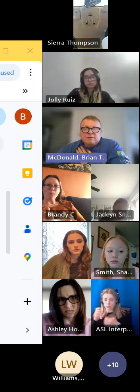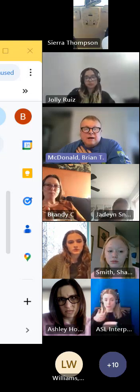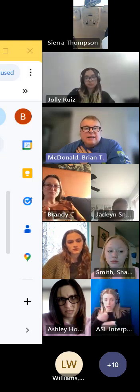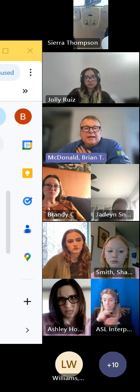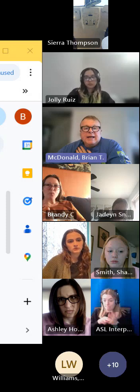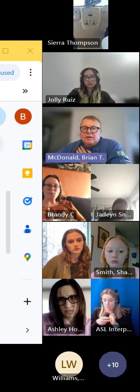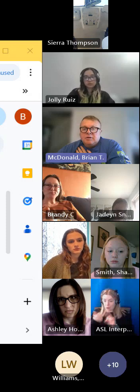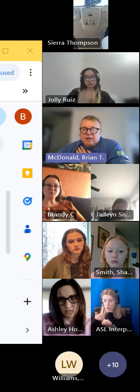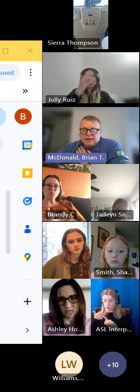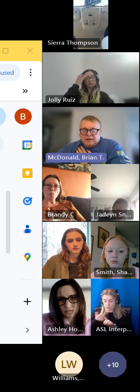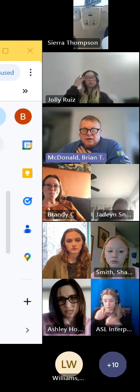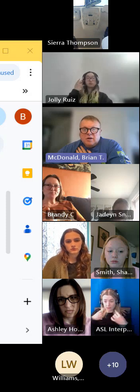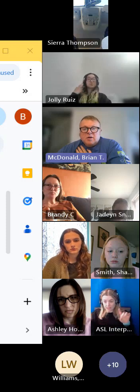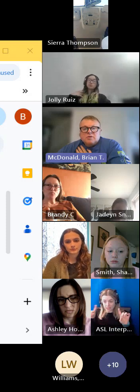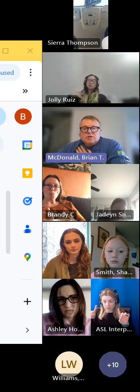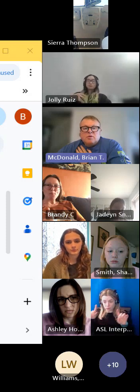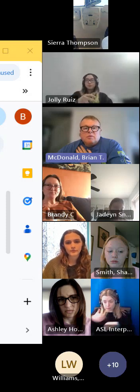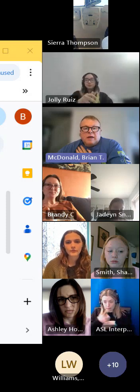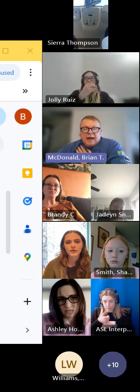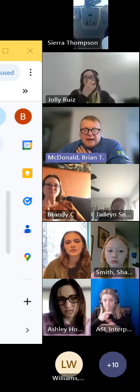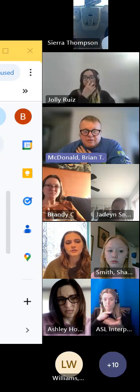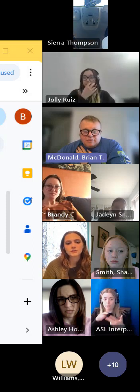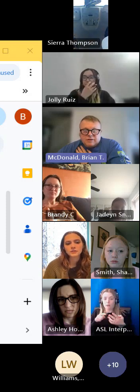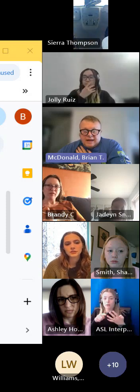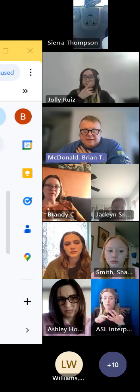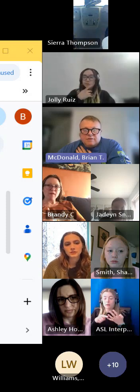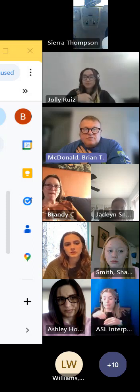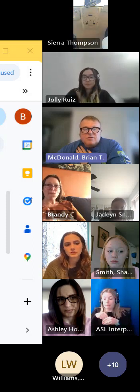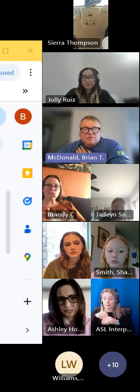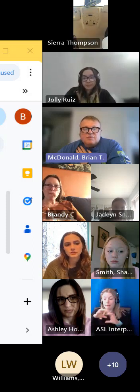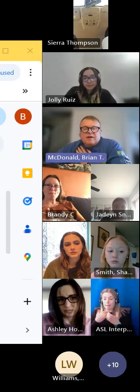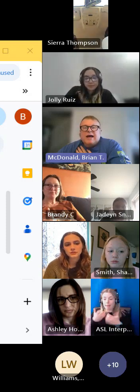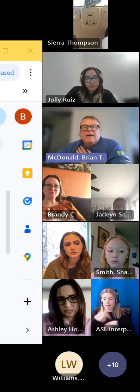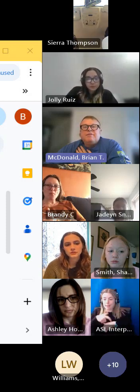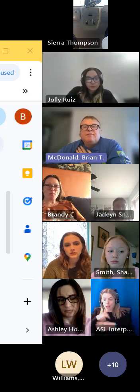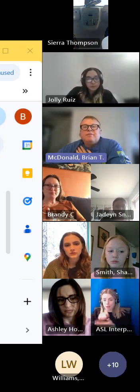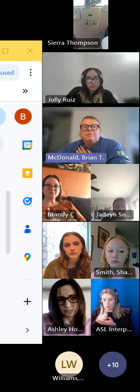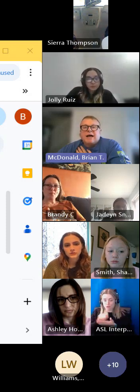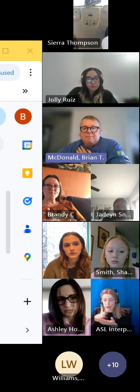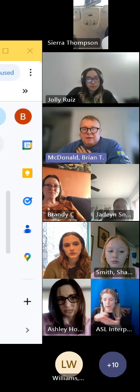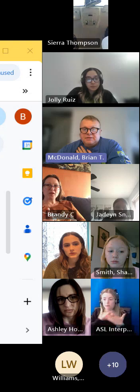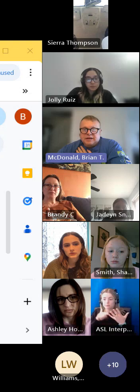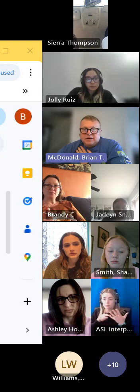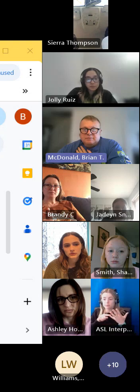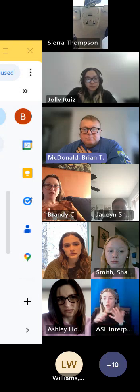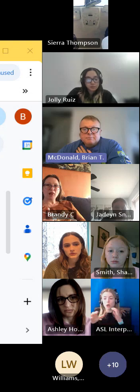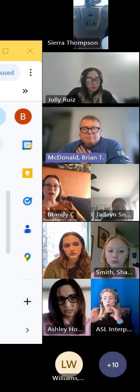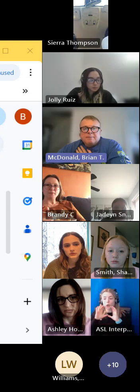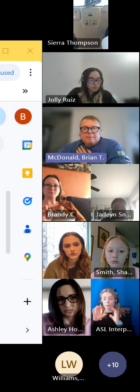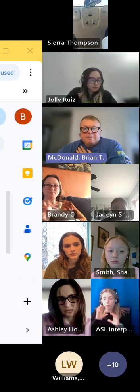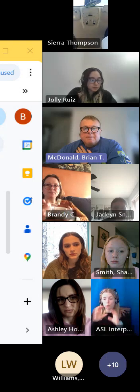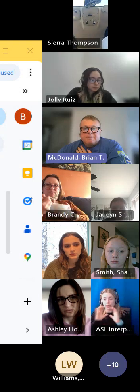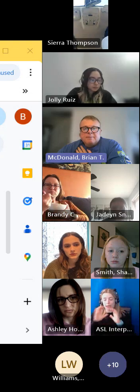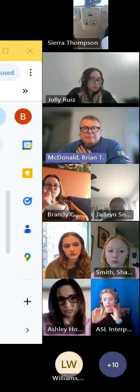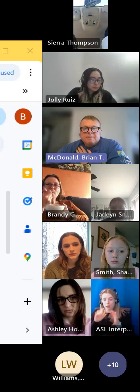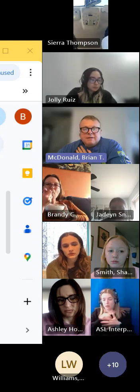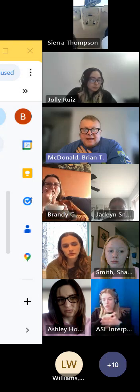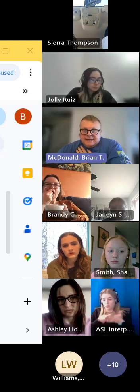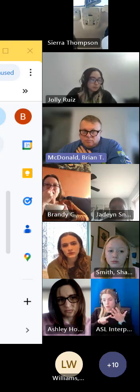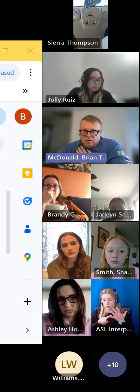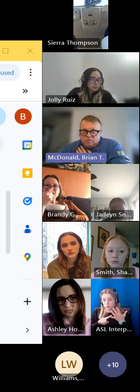in-class time for writing, and communicating. So I have those 5 topics there. If